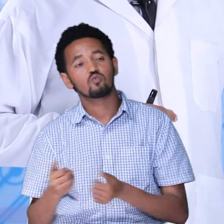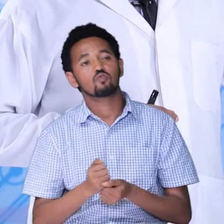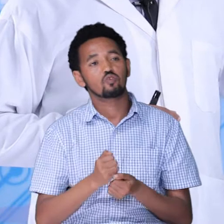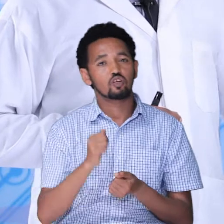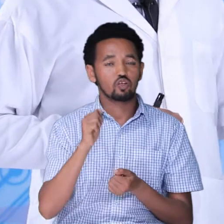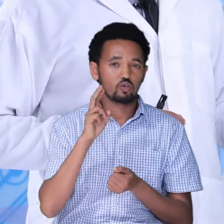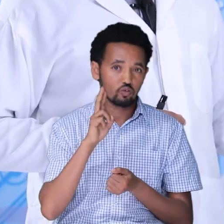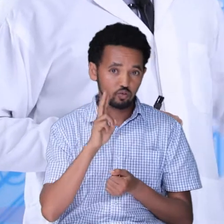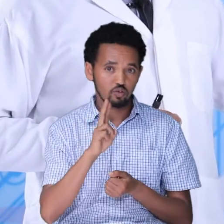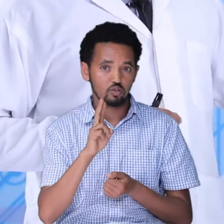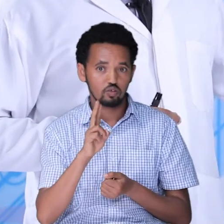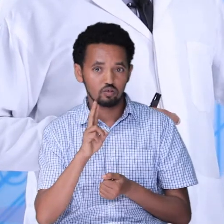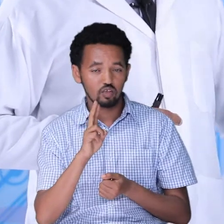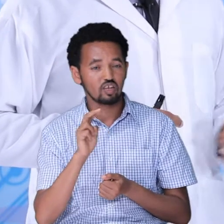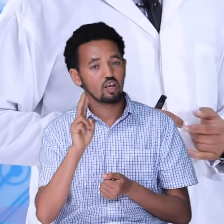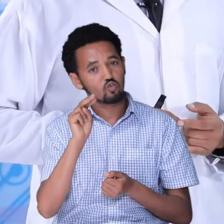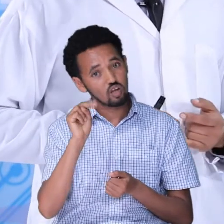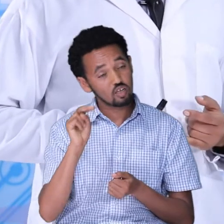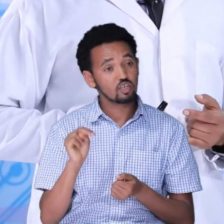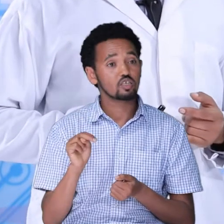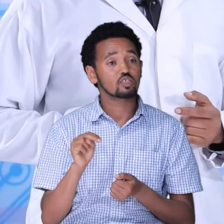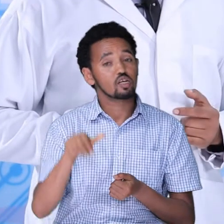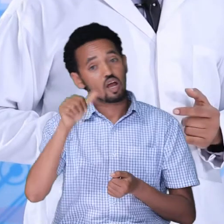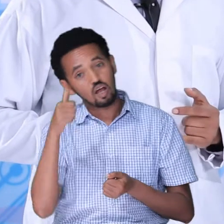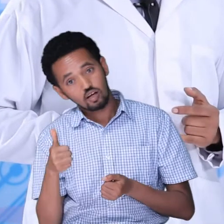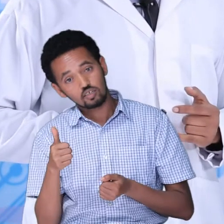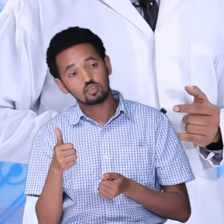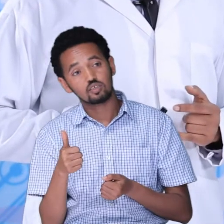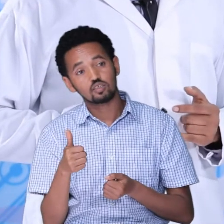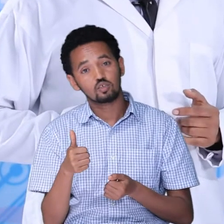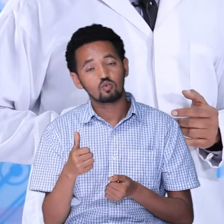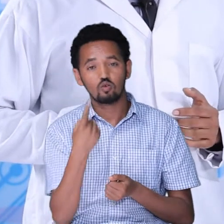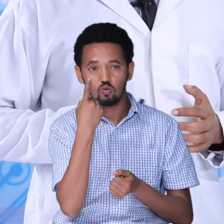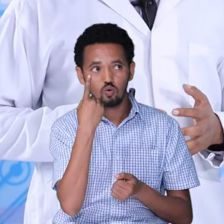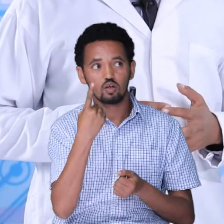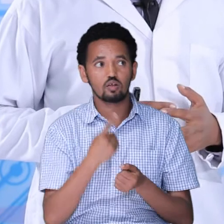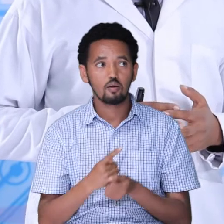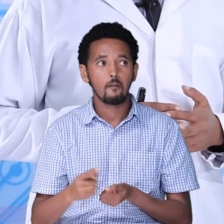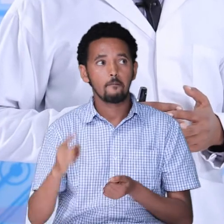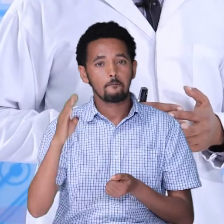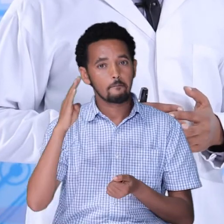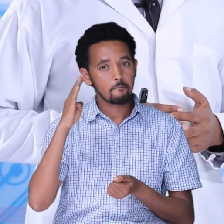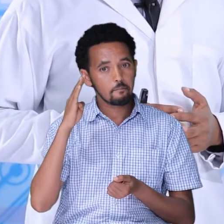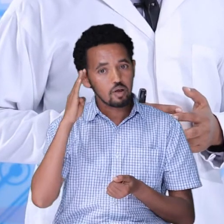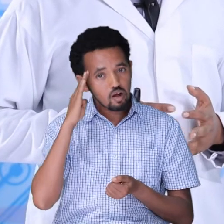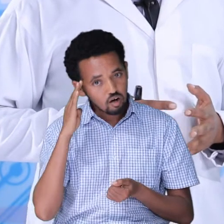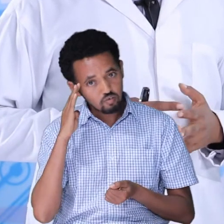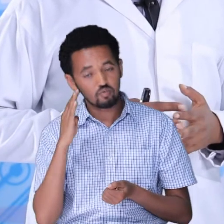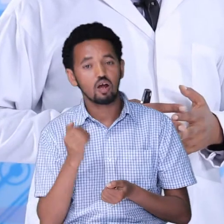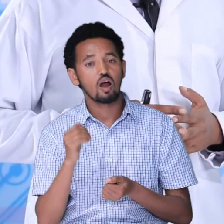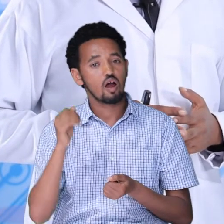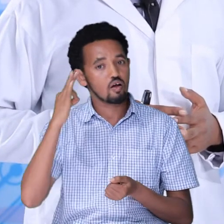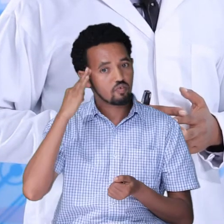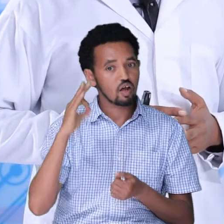and solved this problem. The other one, Biafra. Biafra in the western part of Africa,